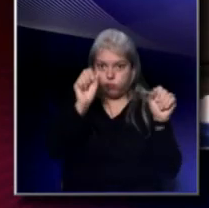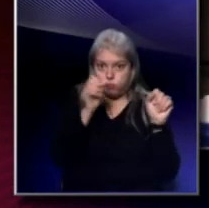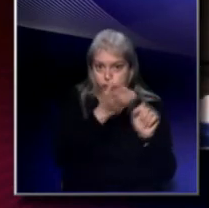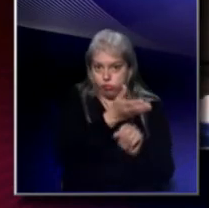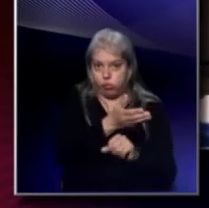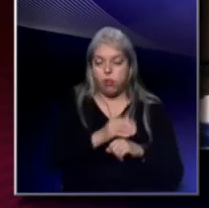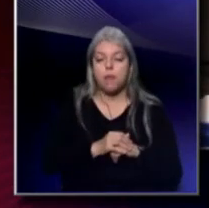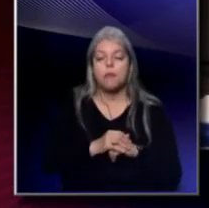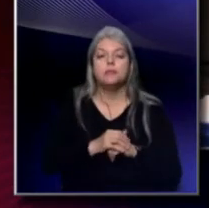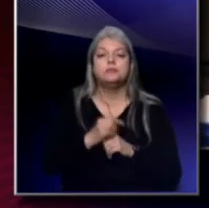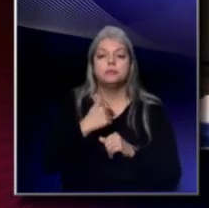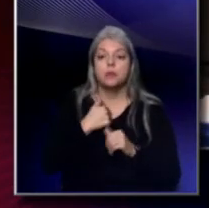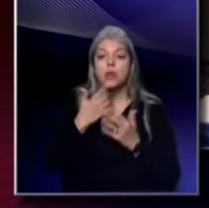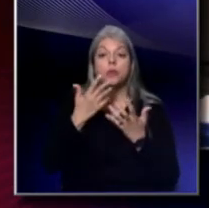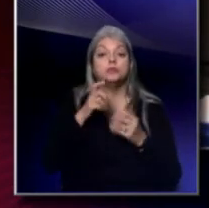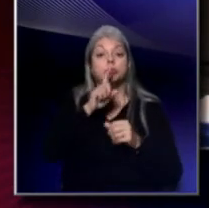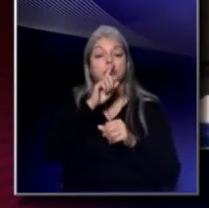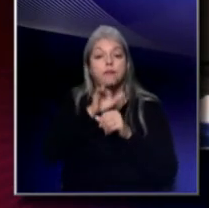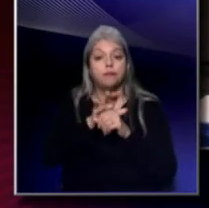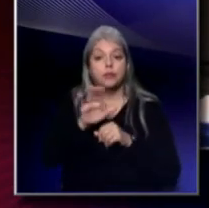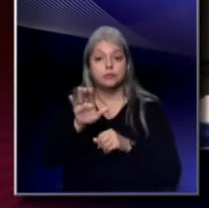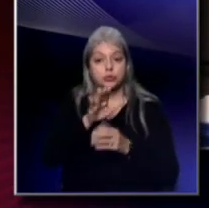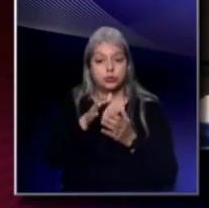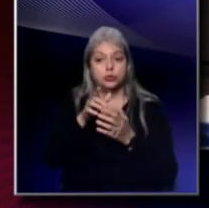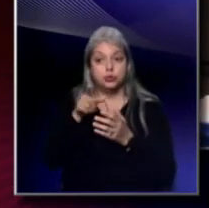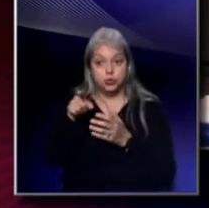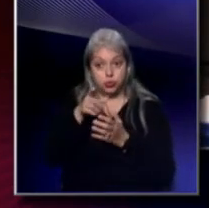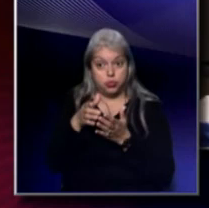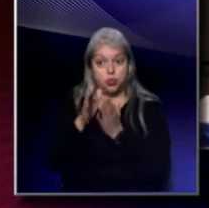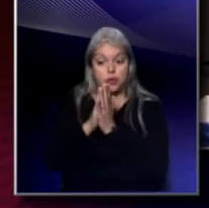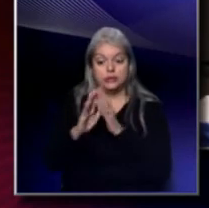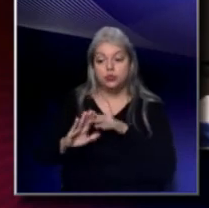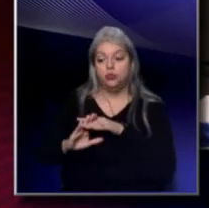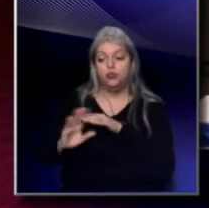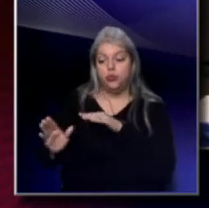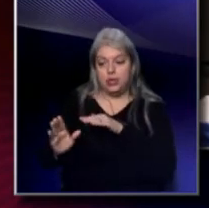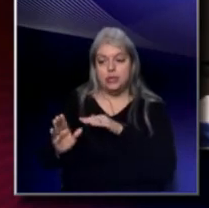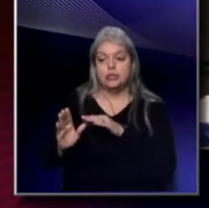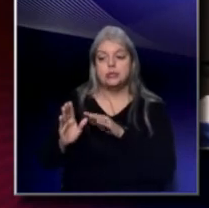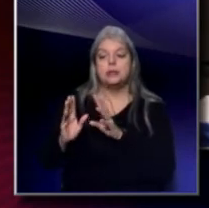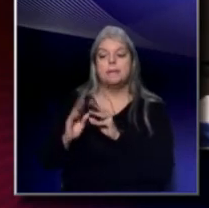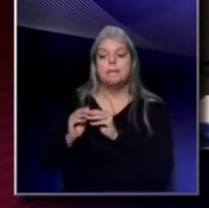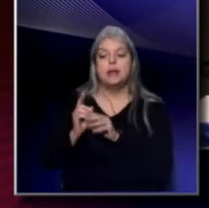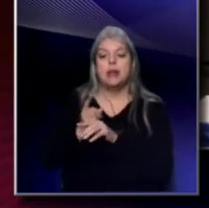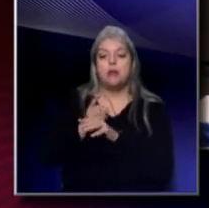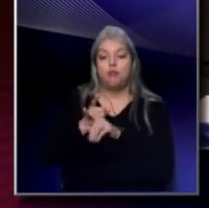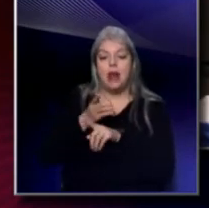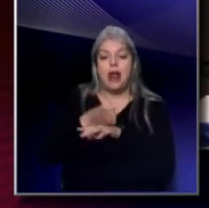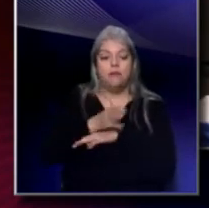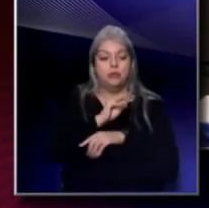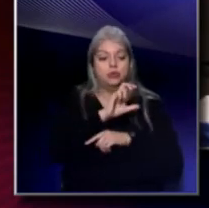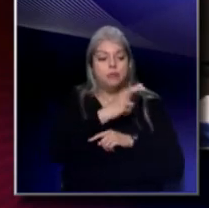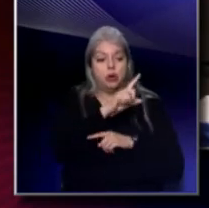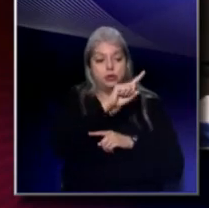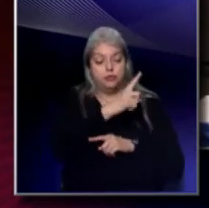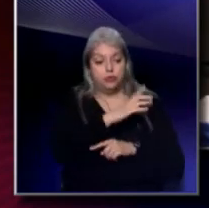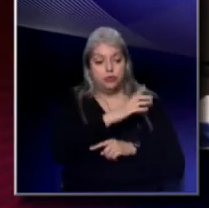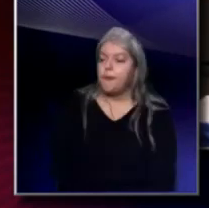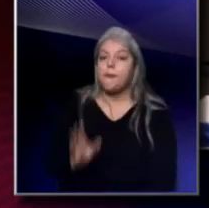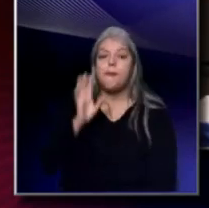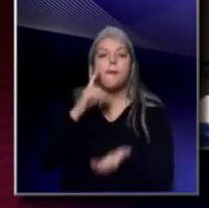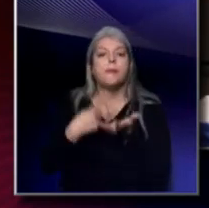Speaking, I'm just confirming that you're requesting a retreat immediately after the March 1st board meeting. Did we go